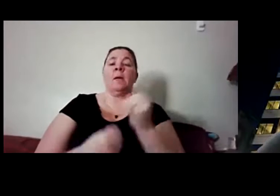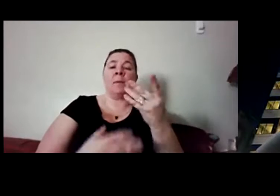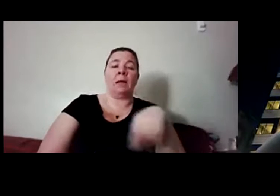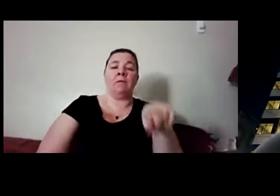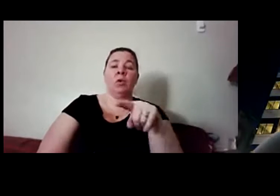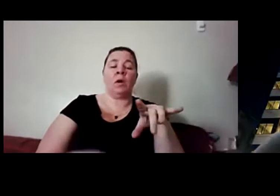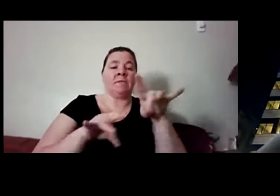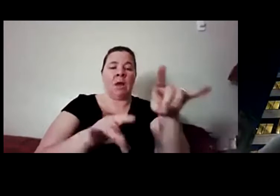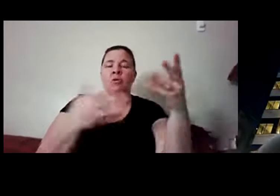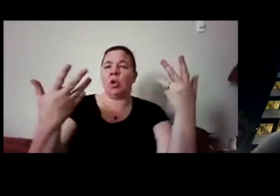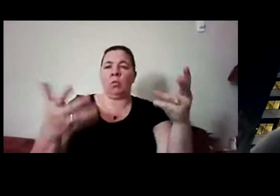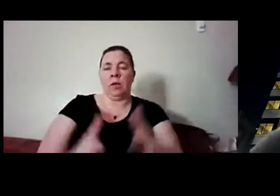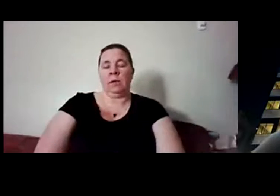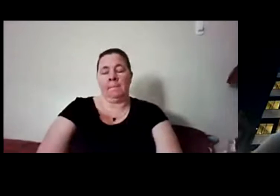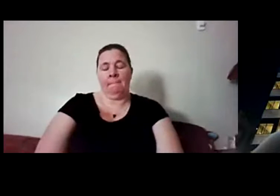founders already.